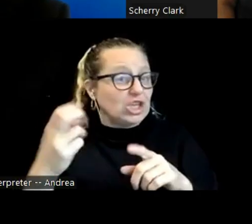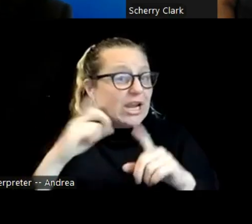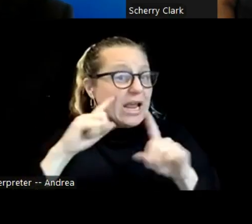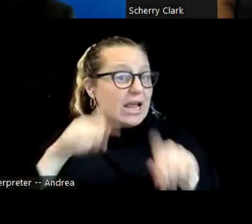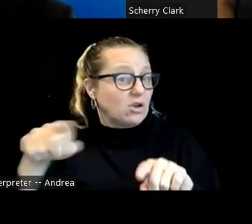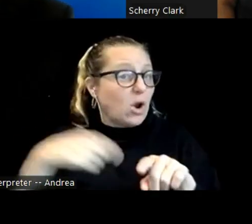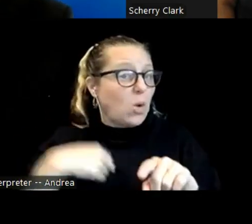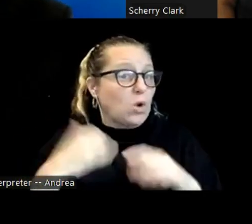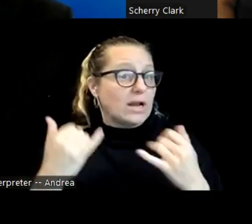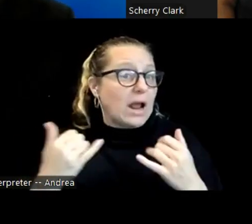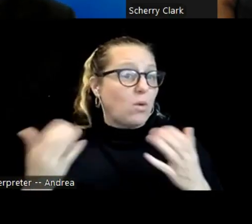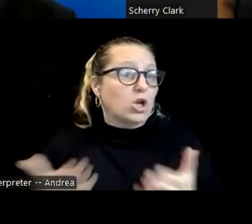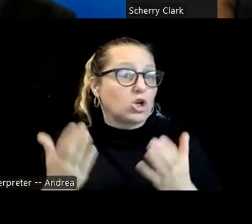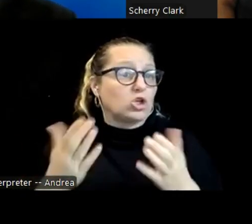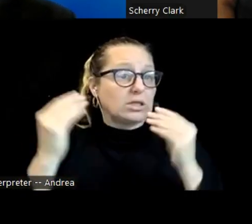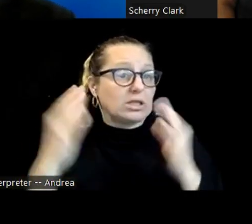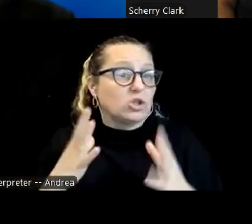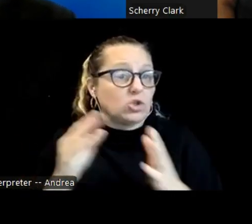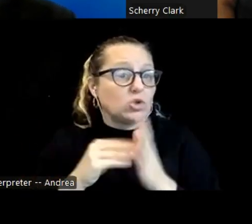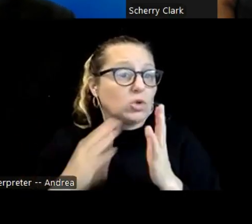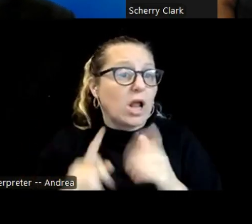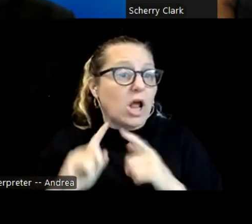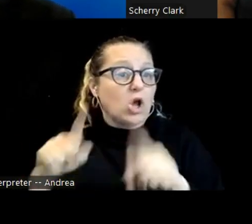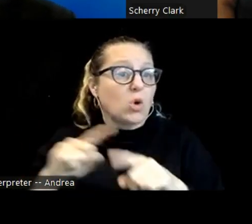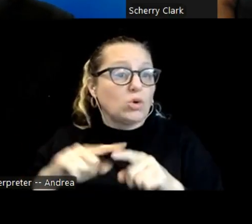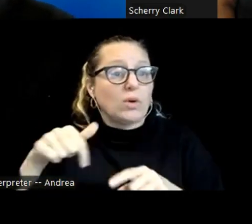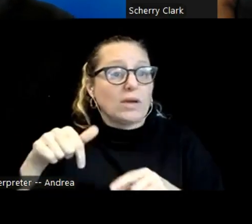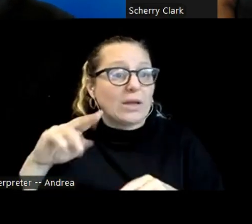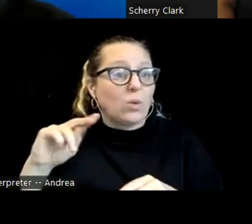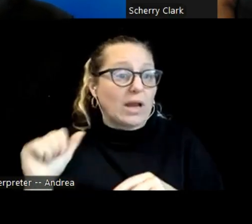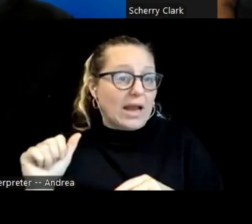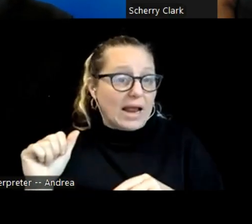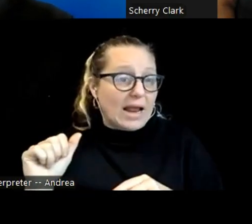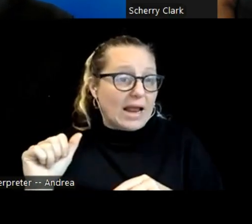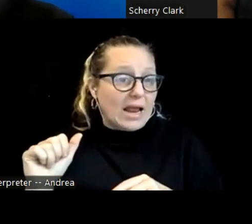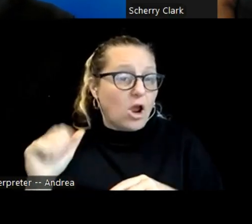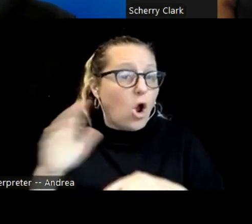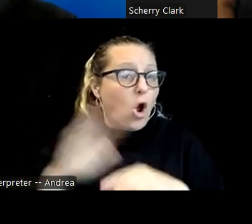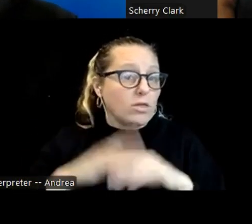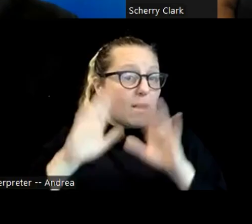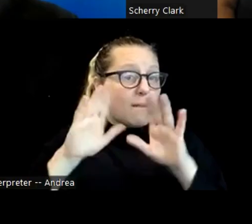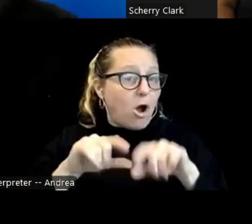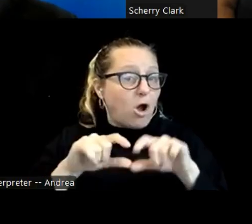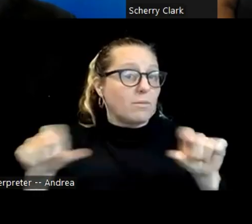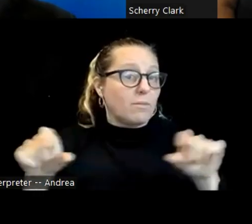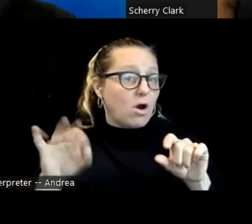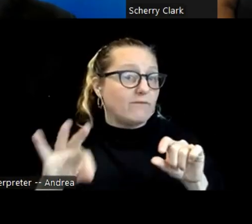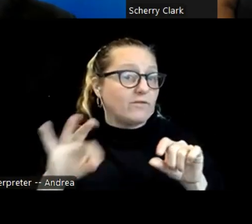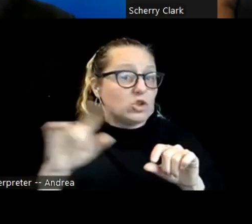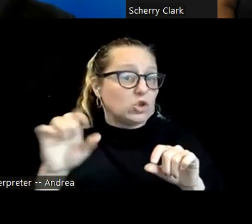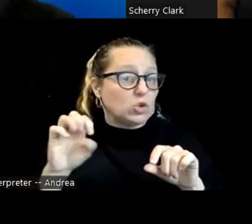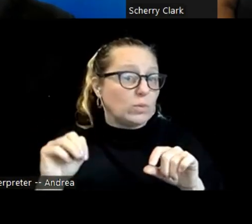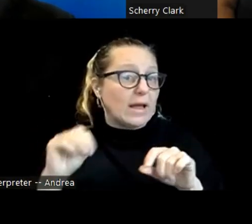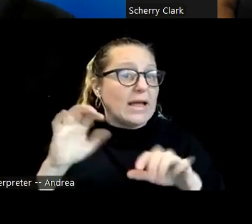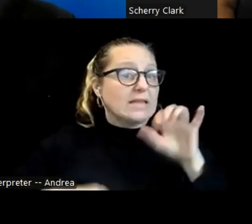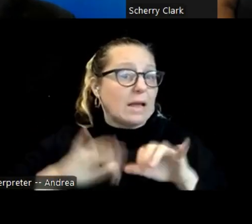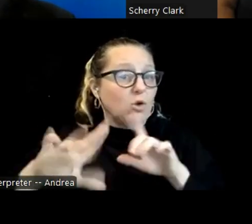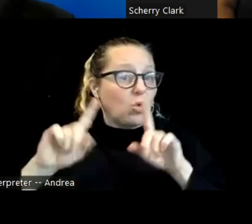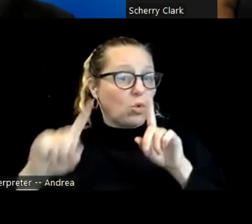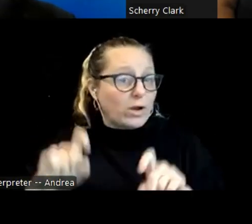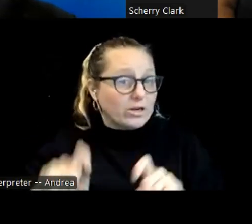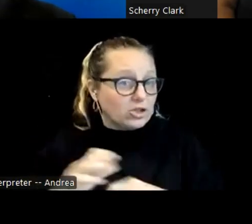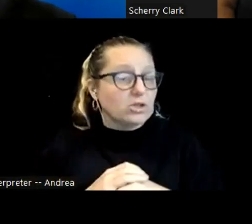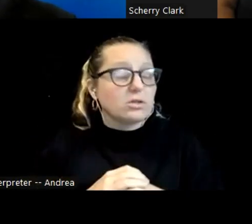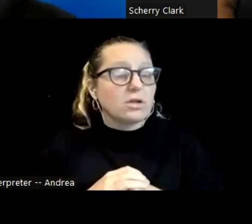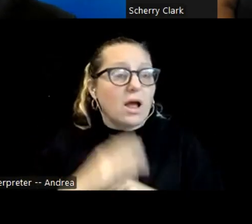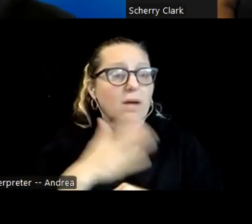now encourage the teachers and students to go to the Q&A along the bottom of Zoom and type in your questions.